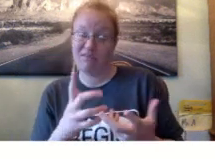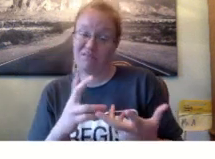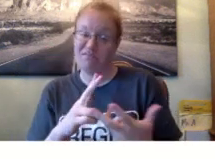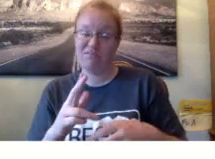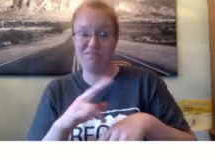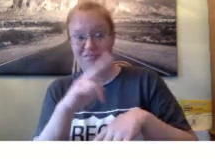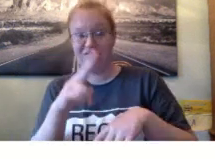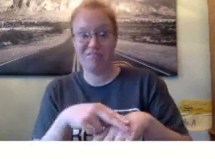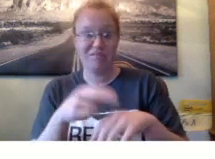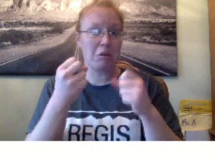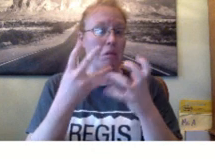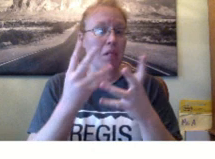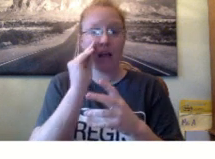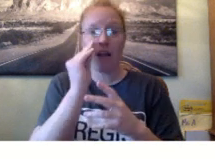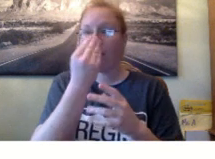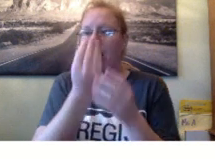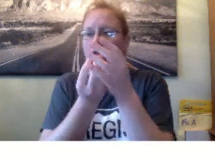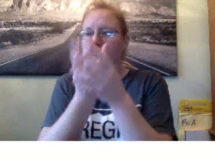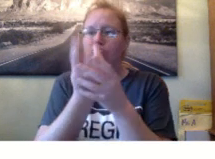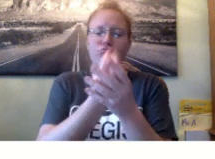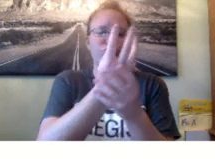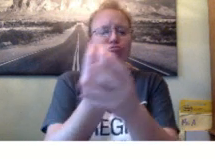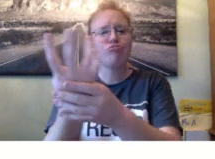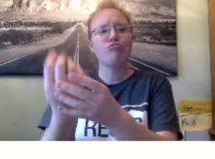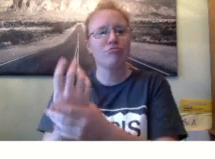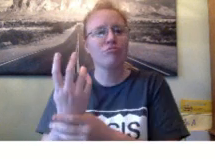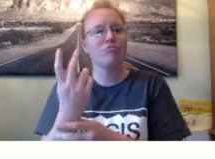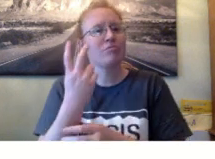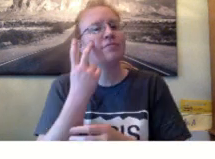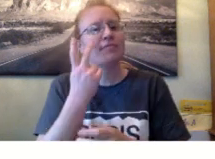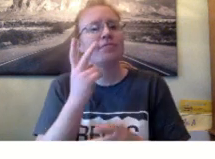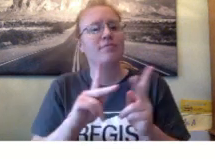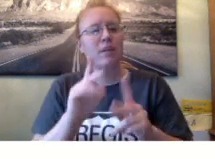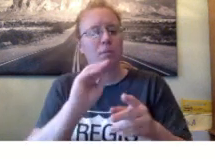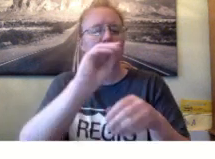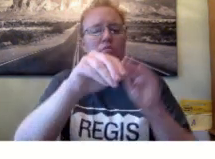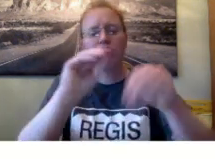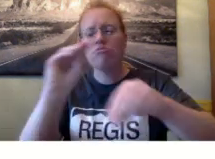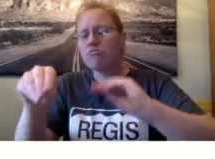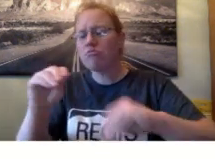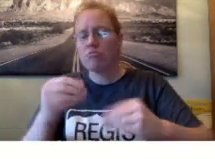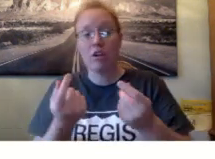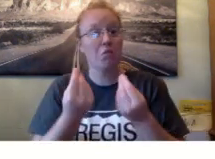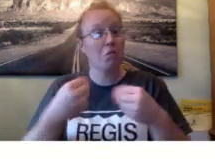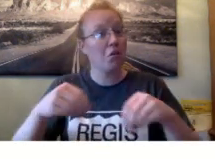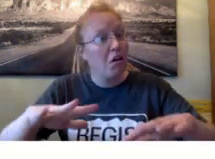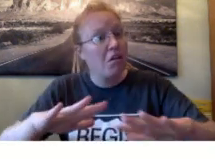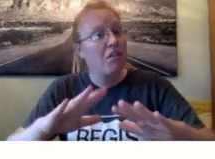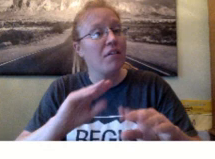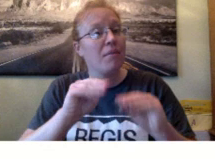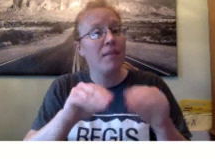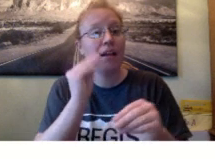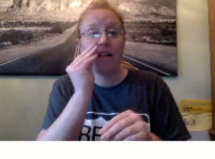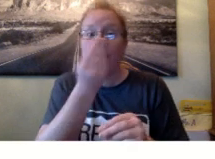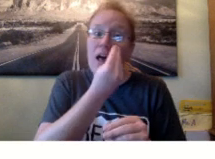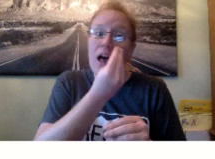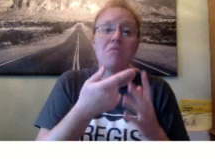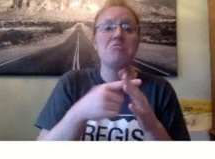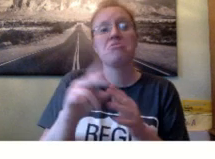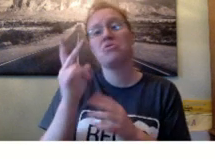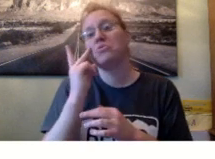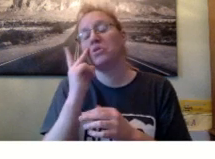typically when lots of flowers bloom. Okay, so we start to see people planting their gardens or planting flowers. We start